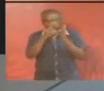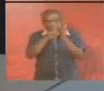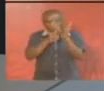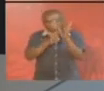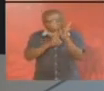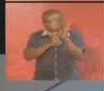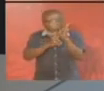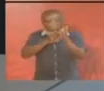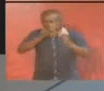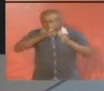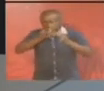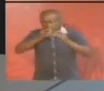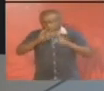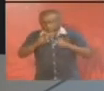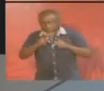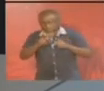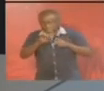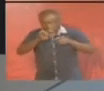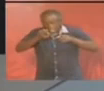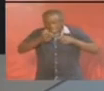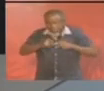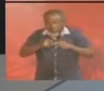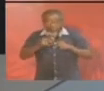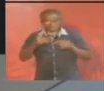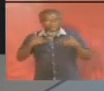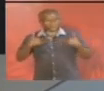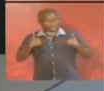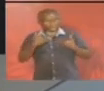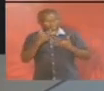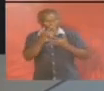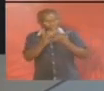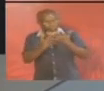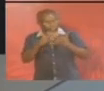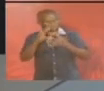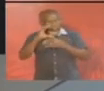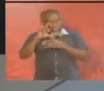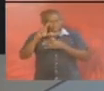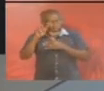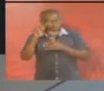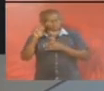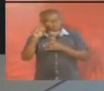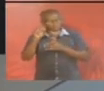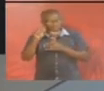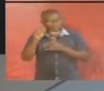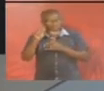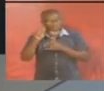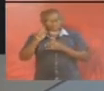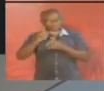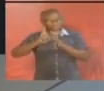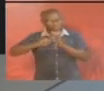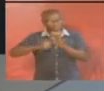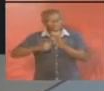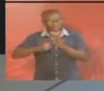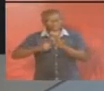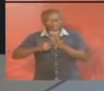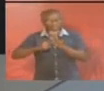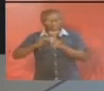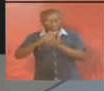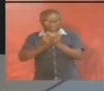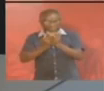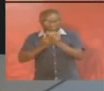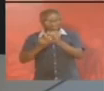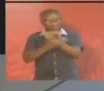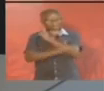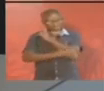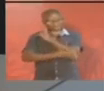who presents with that particular type of blood clotting? Because I know that some countries have released guidelines that they should